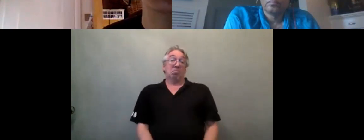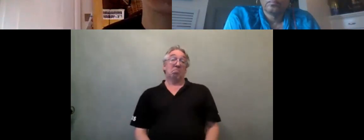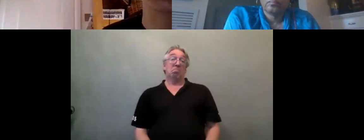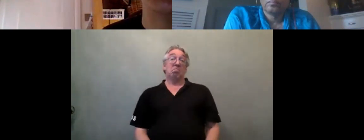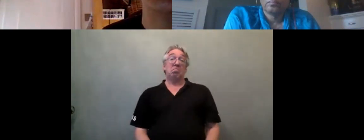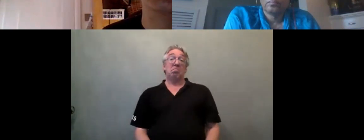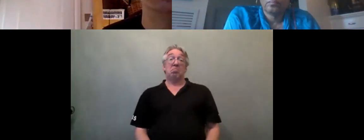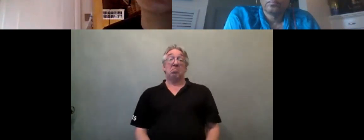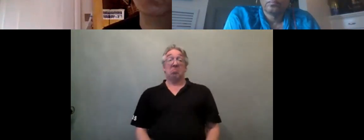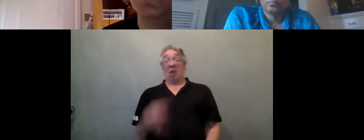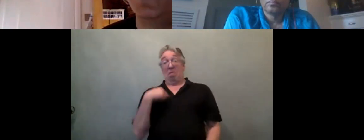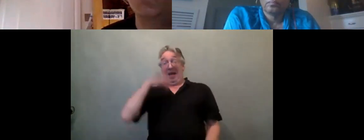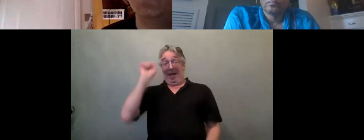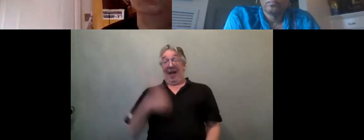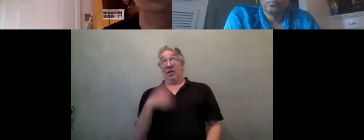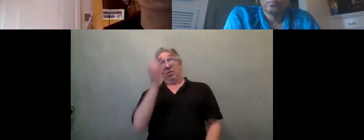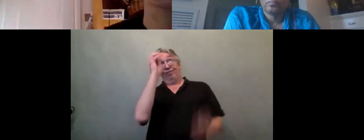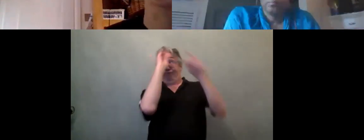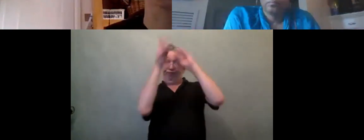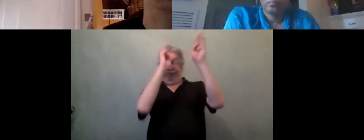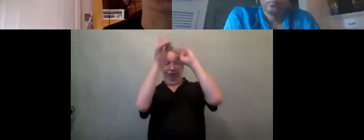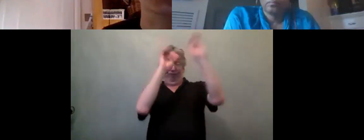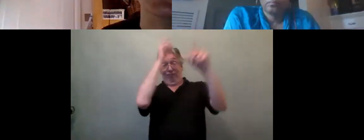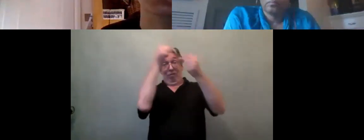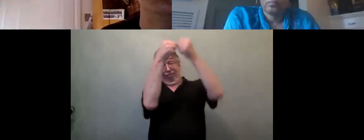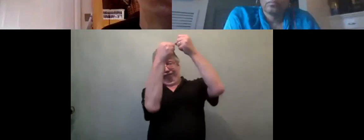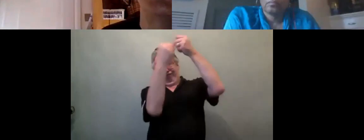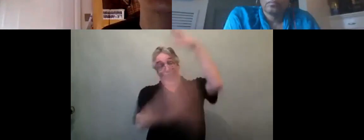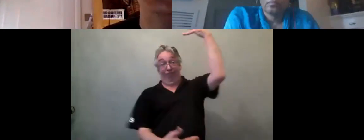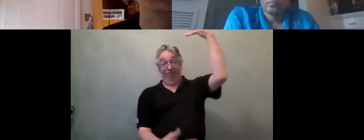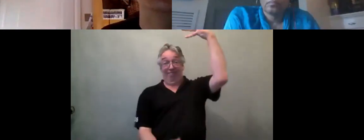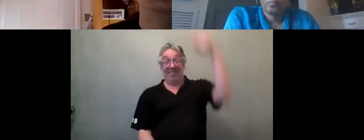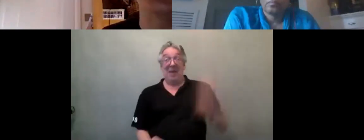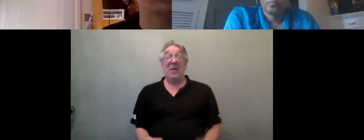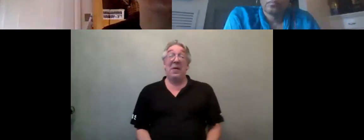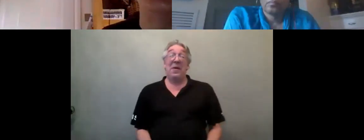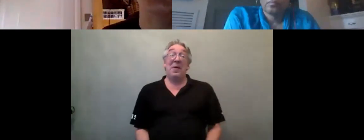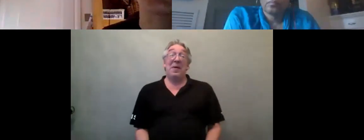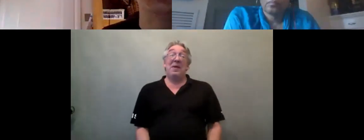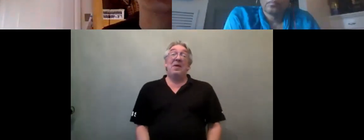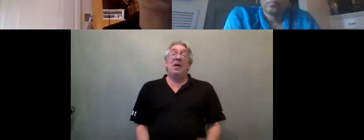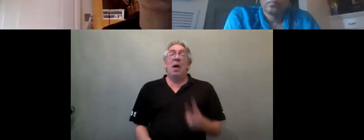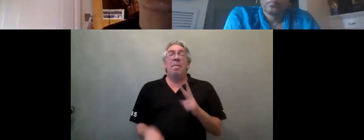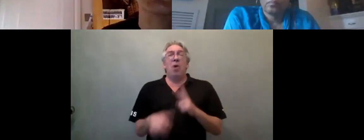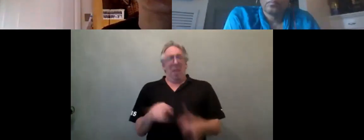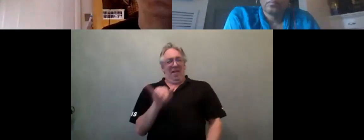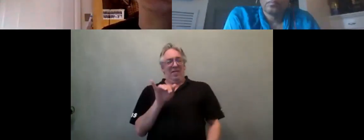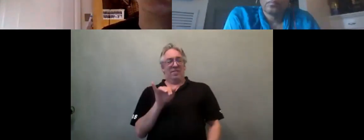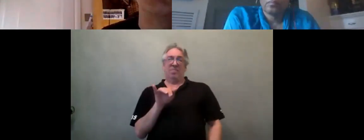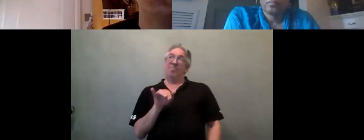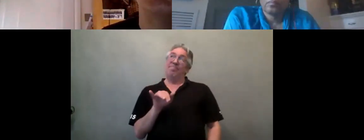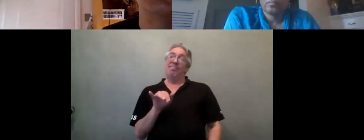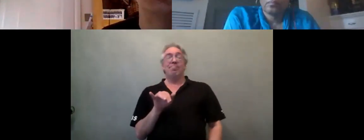I could think of endless things we could do. But secondly, that skill set around